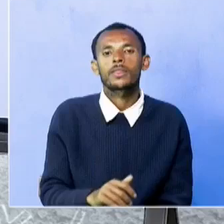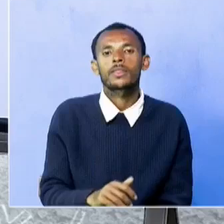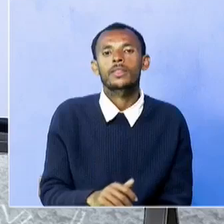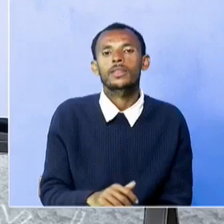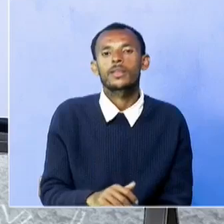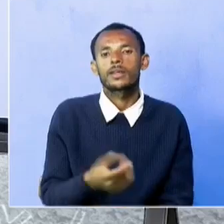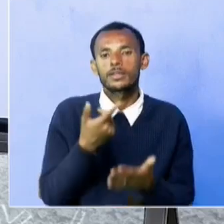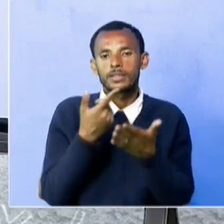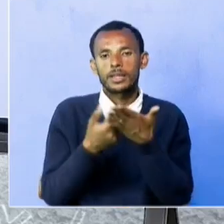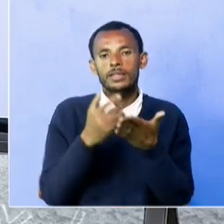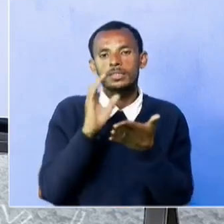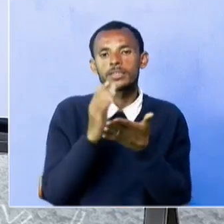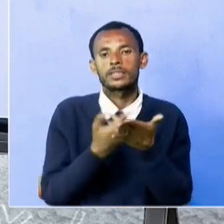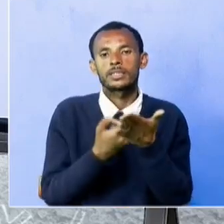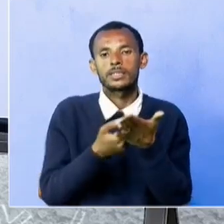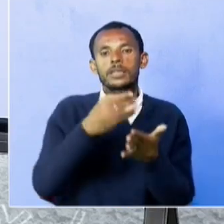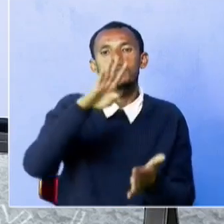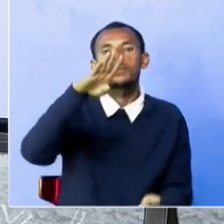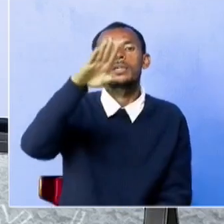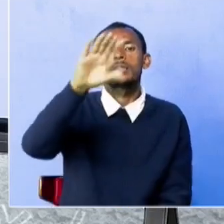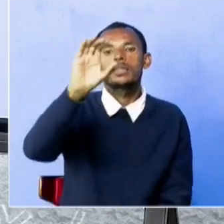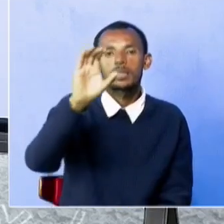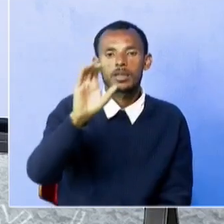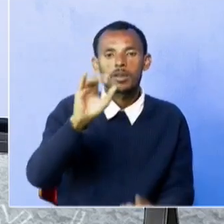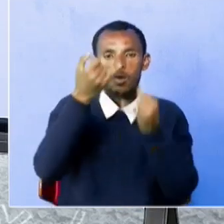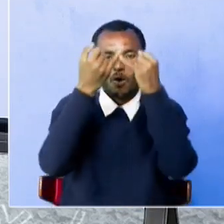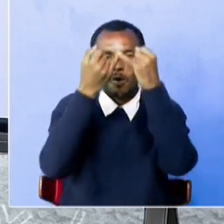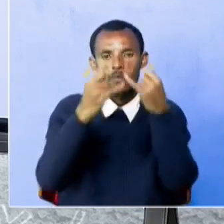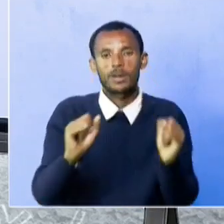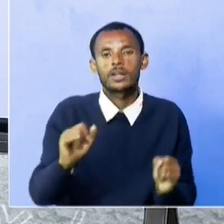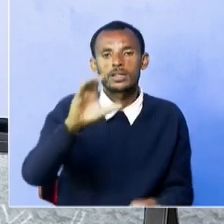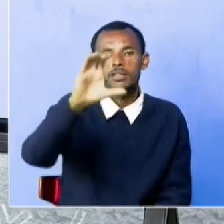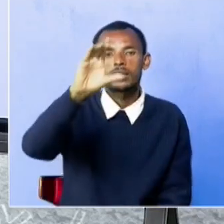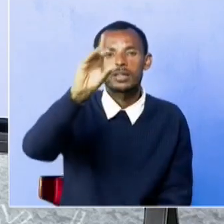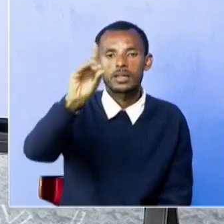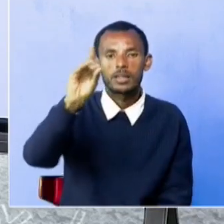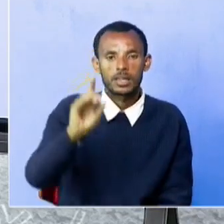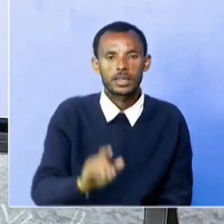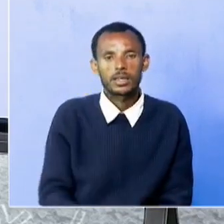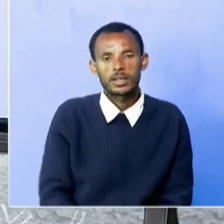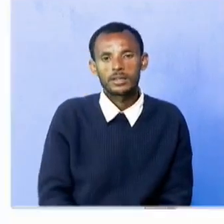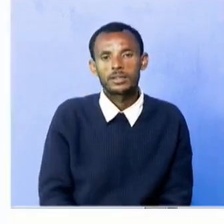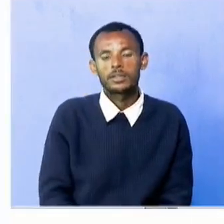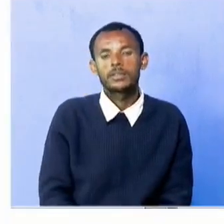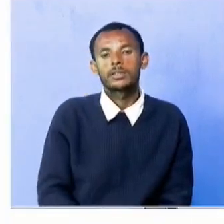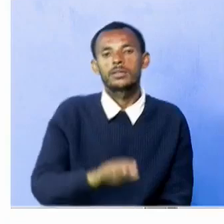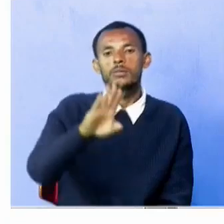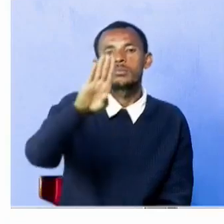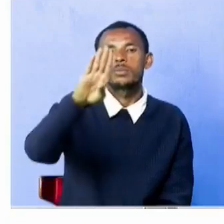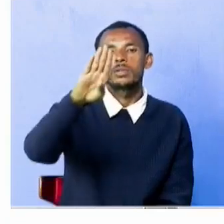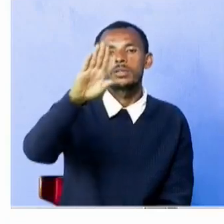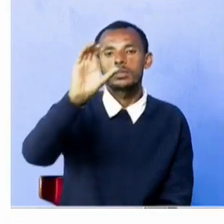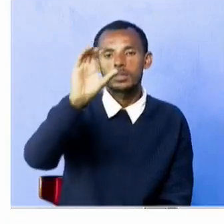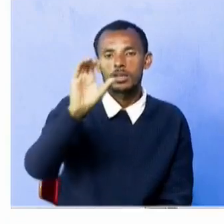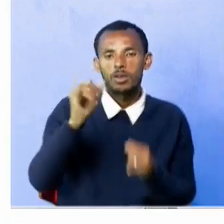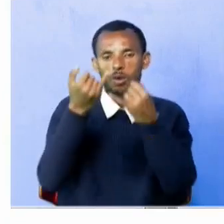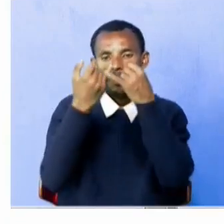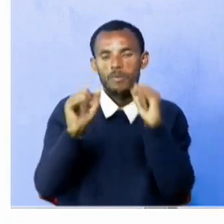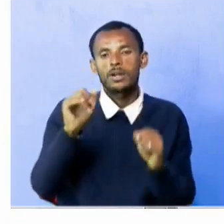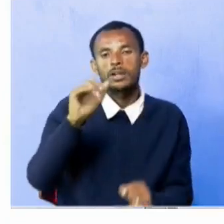take this BC over CD. Okay, so BC